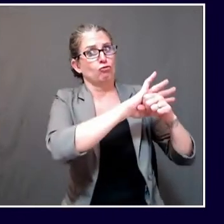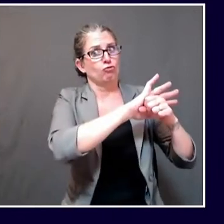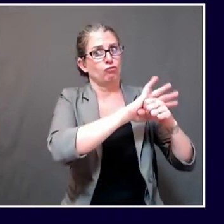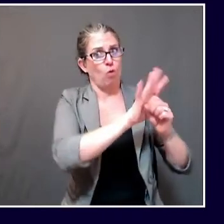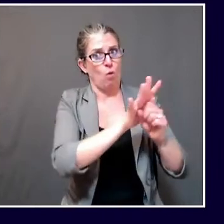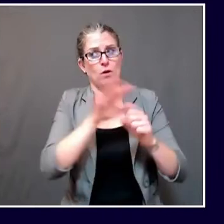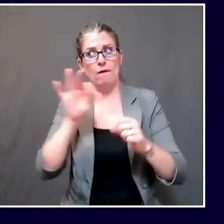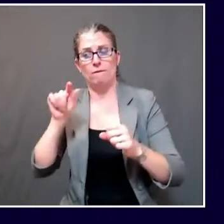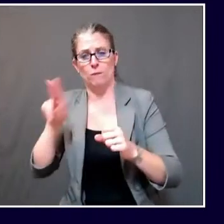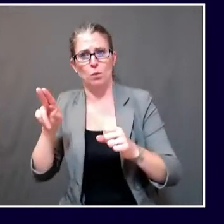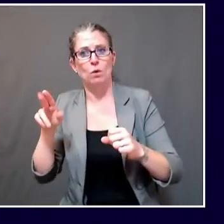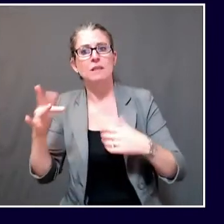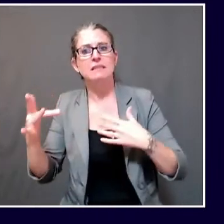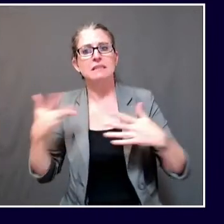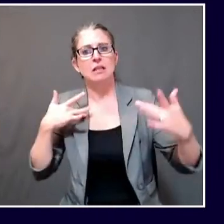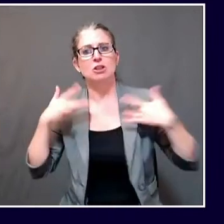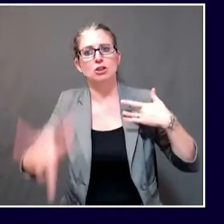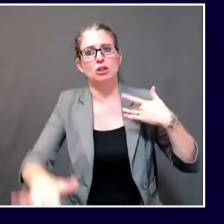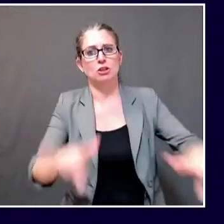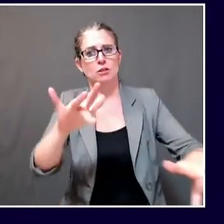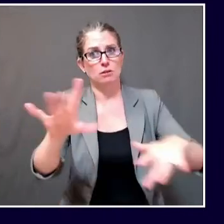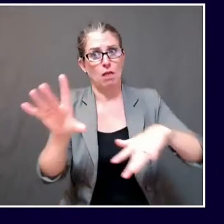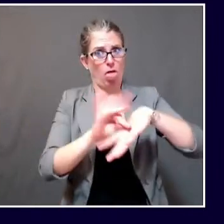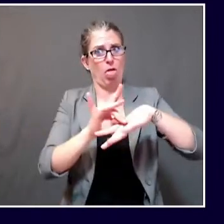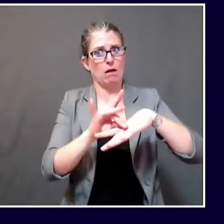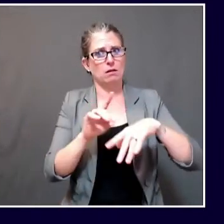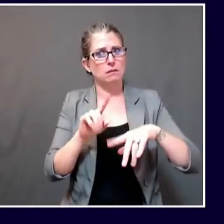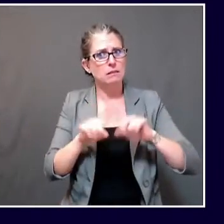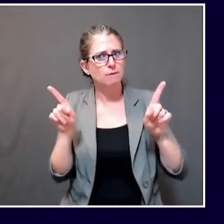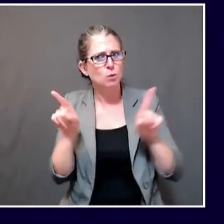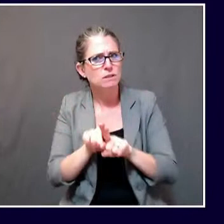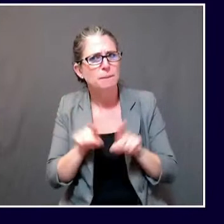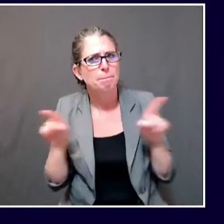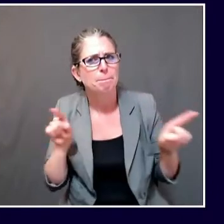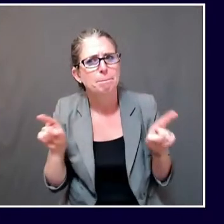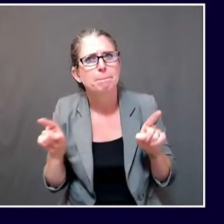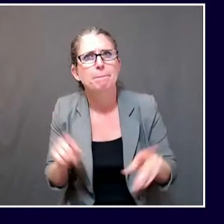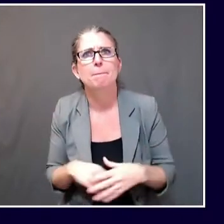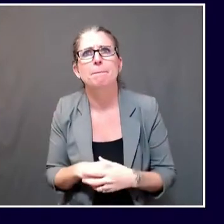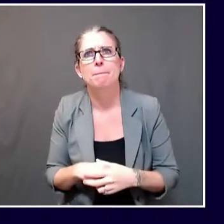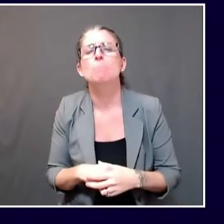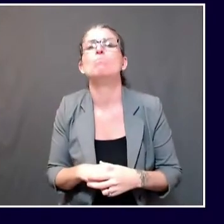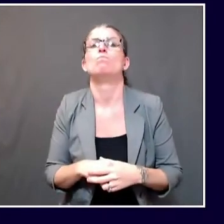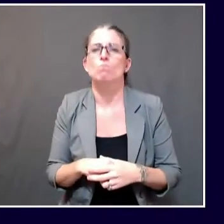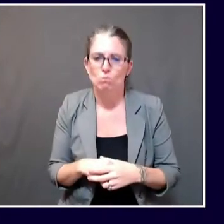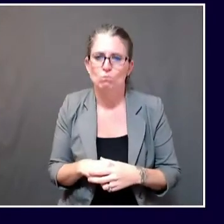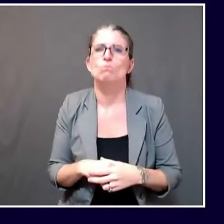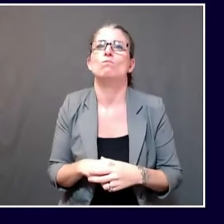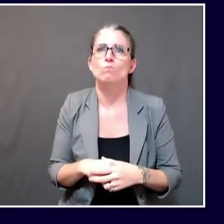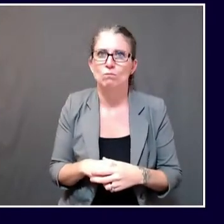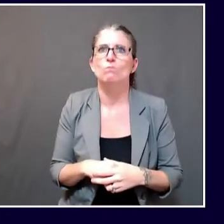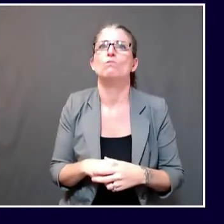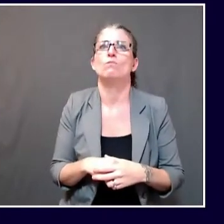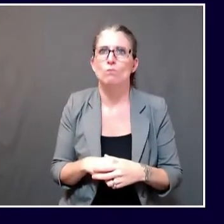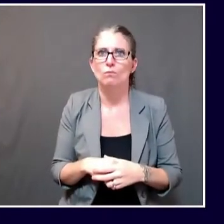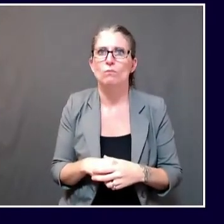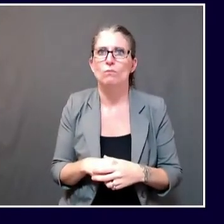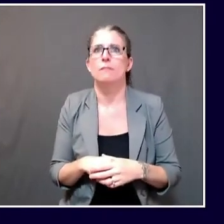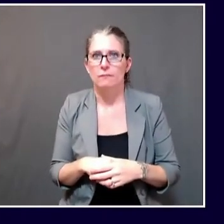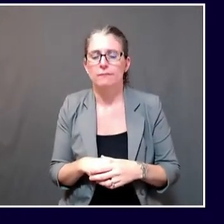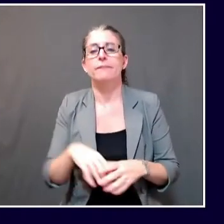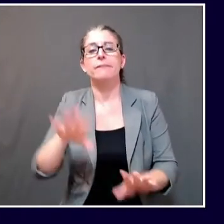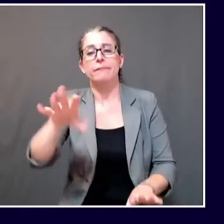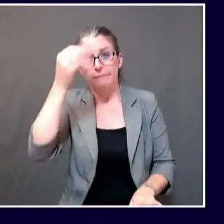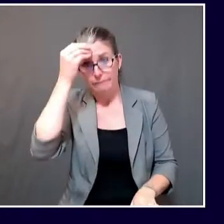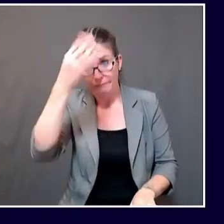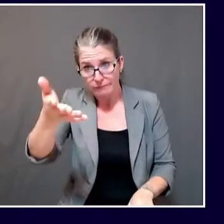or so-called fomite-based transmission appears to be low for both COVID-19 and the flu. It's not